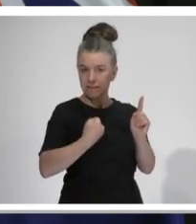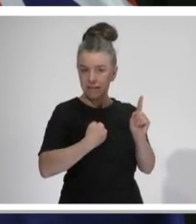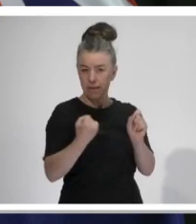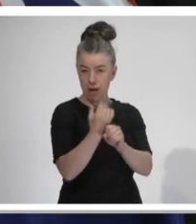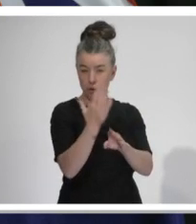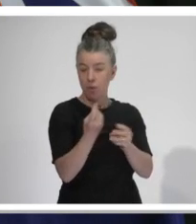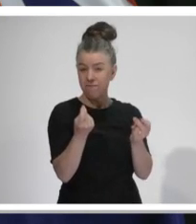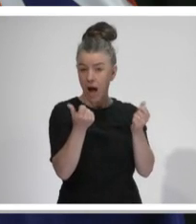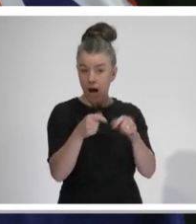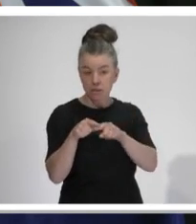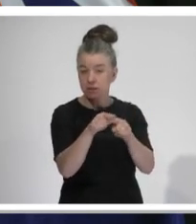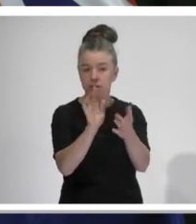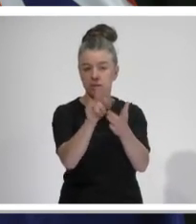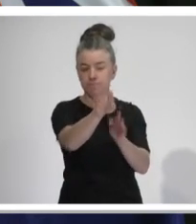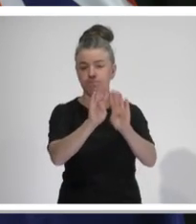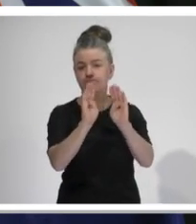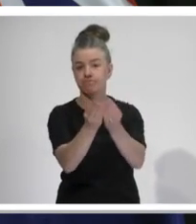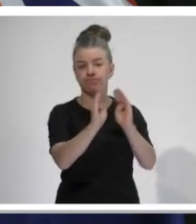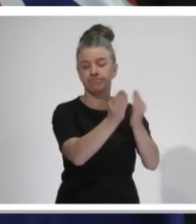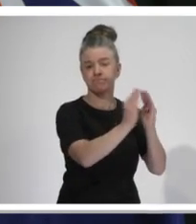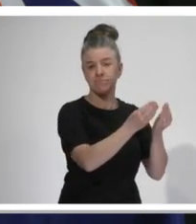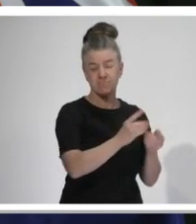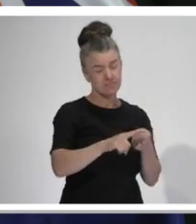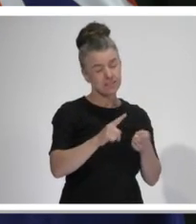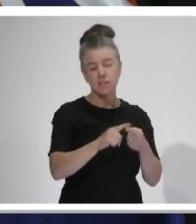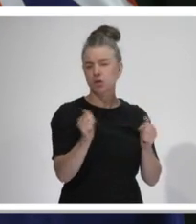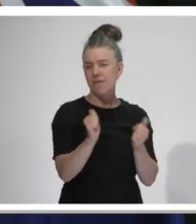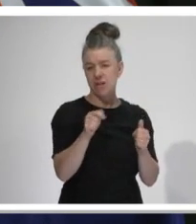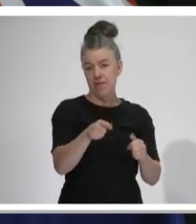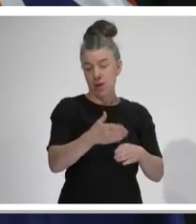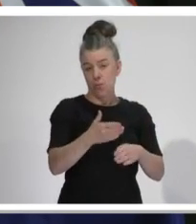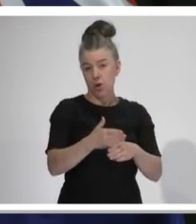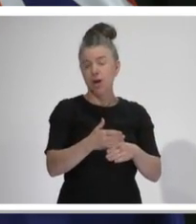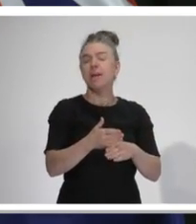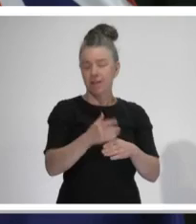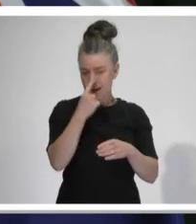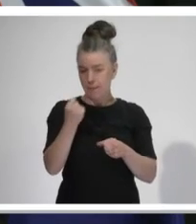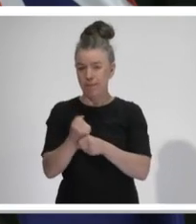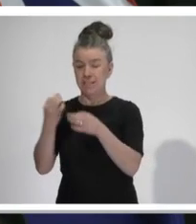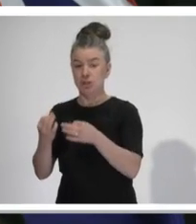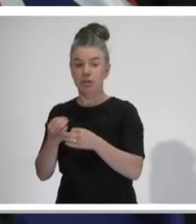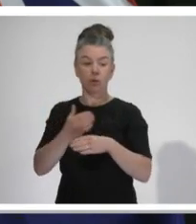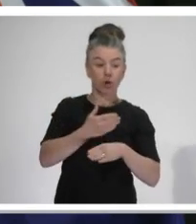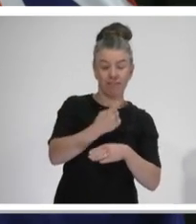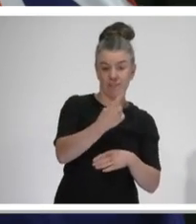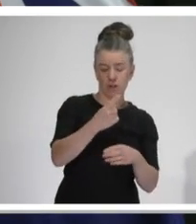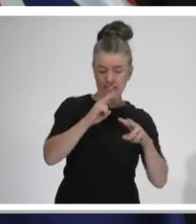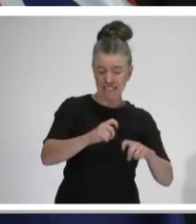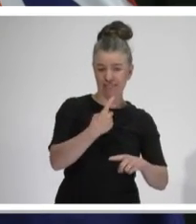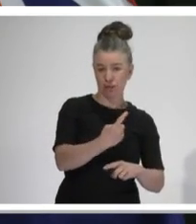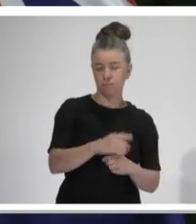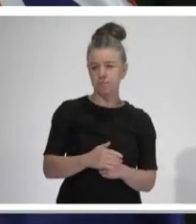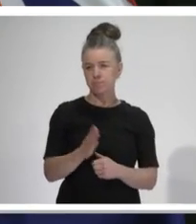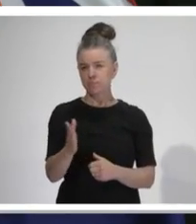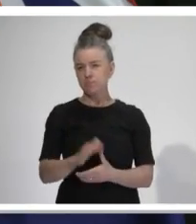need in our health system as well. So there is still more work for us to do to decide on that. Just on that though, then following up on that, with Treasury saying